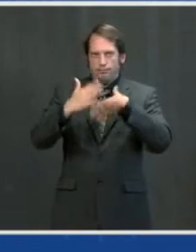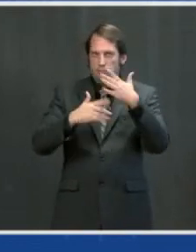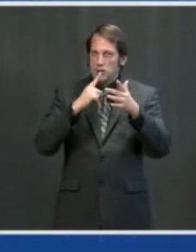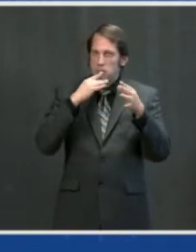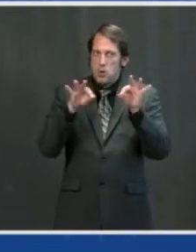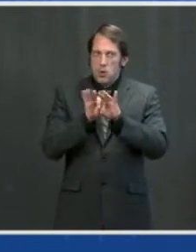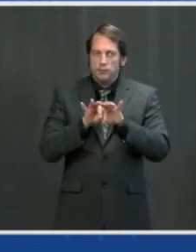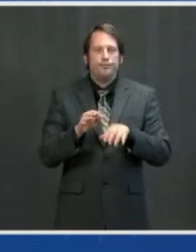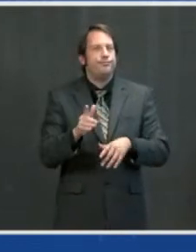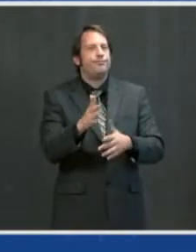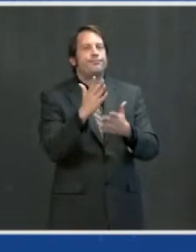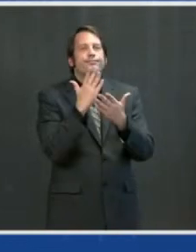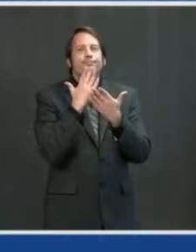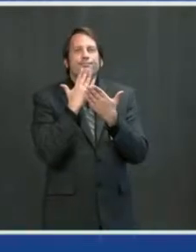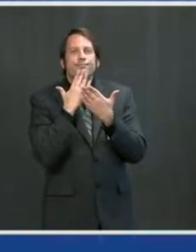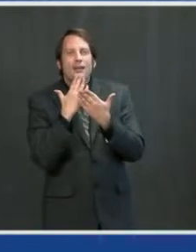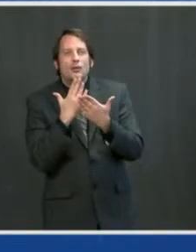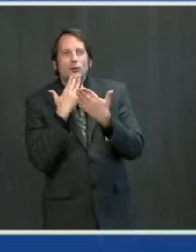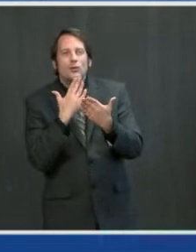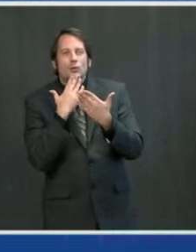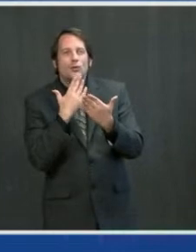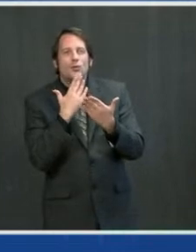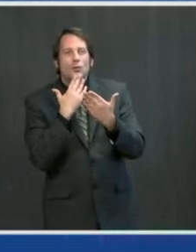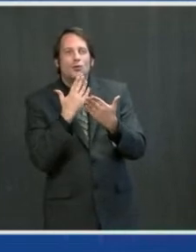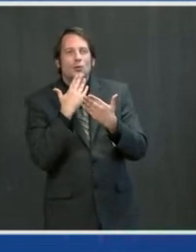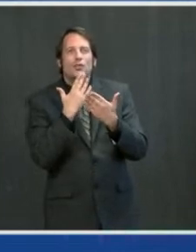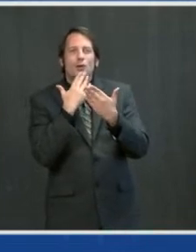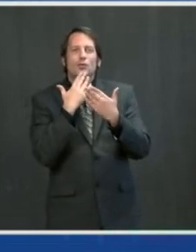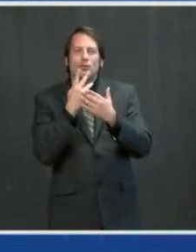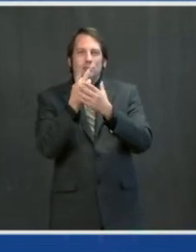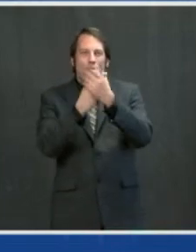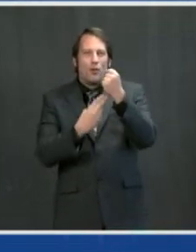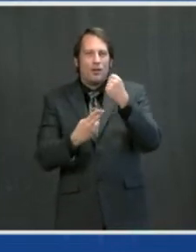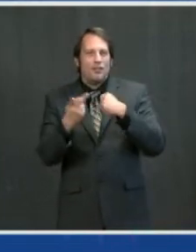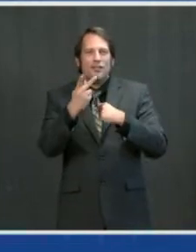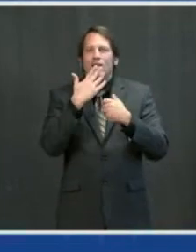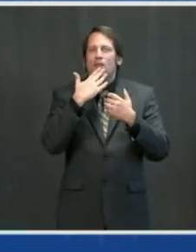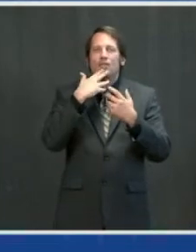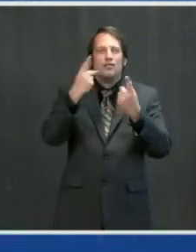you, Mr. Prime Minister. I look forward to having you back. Thank you again, everyone.